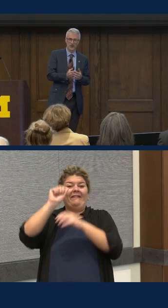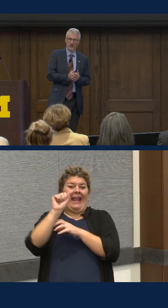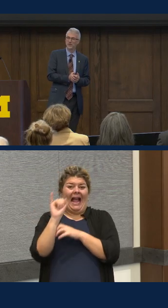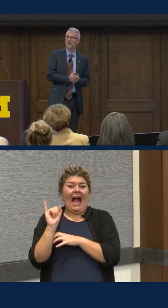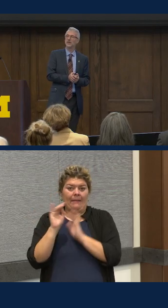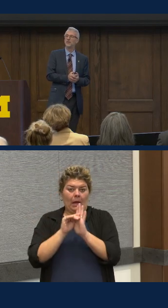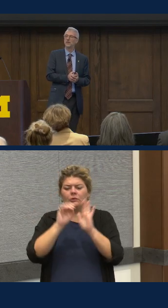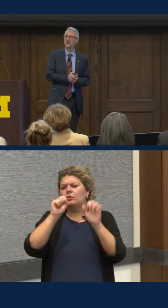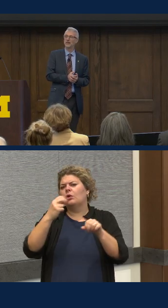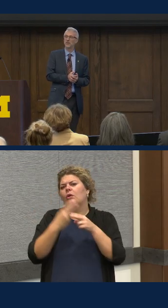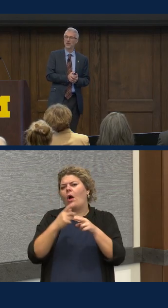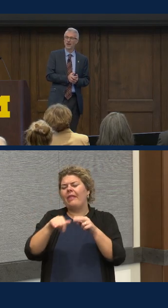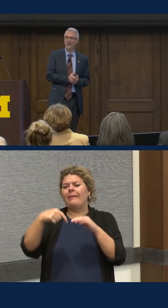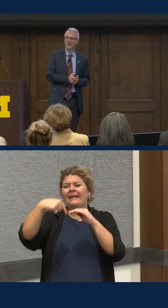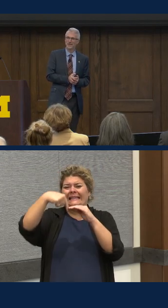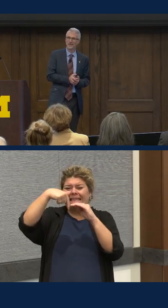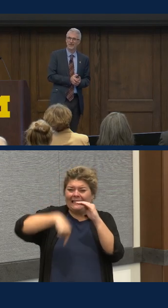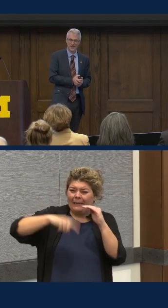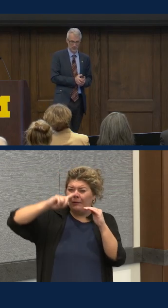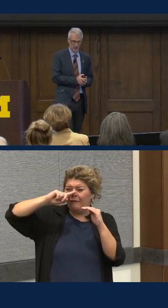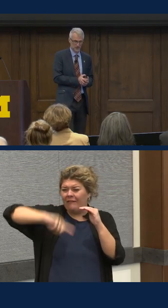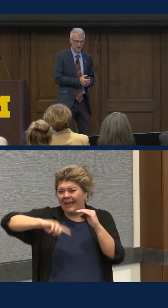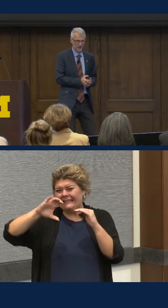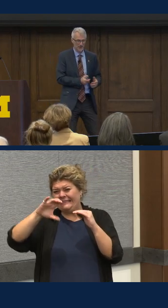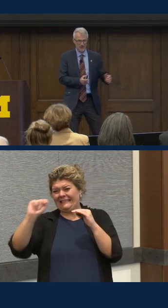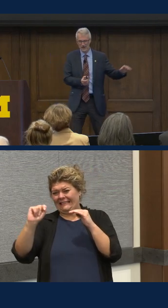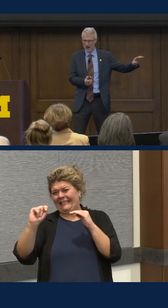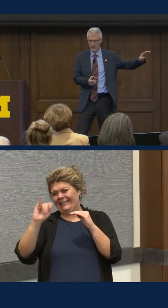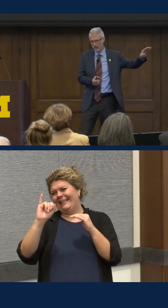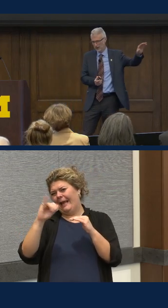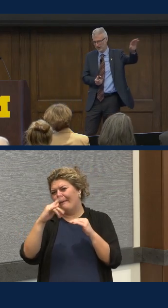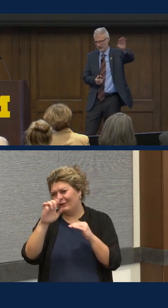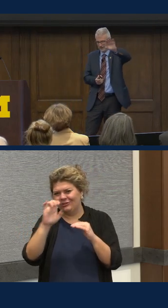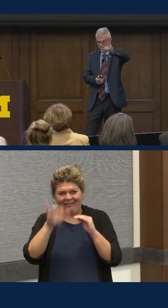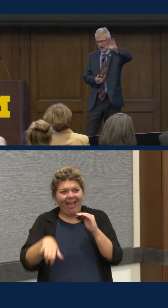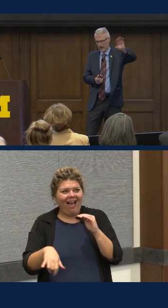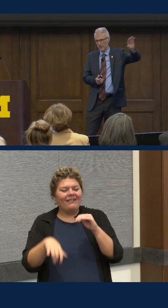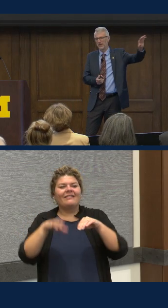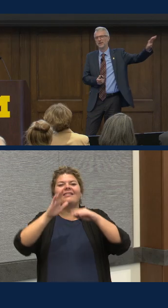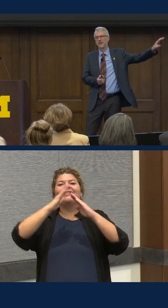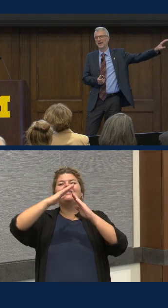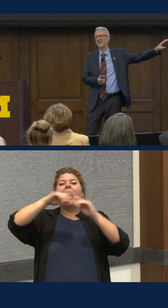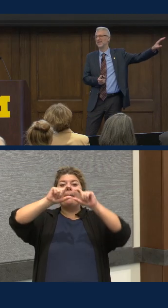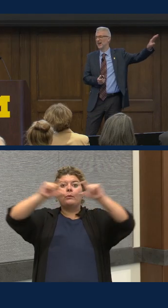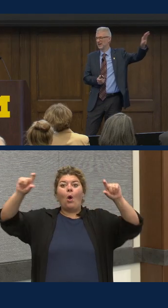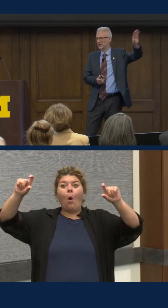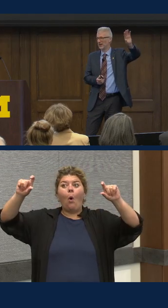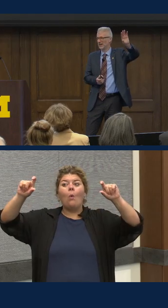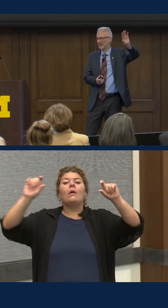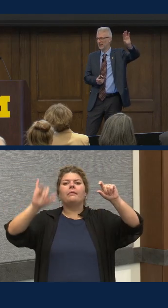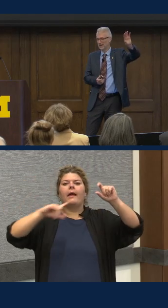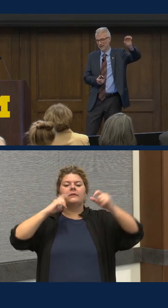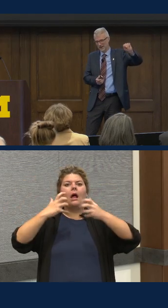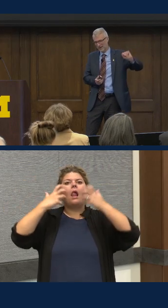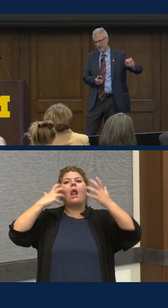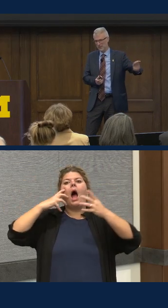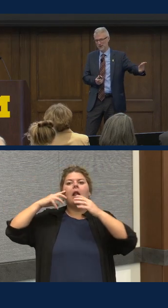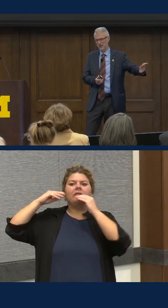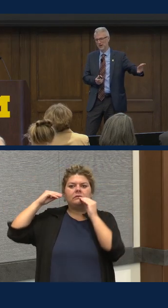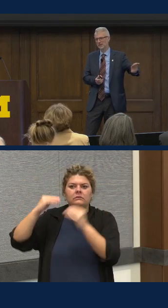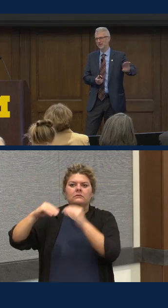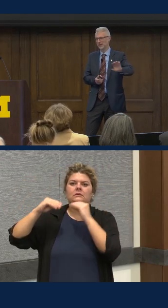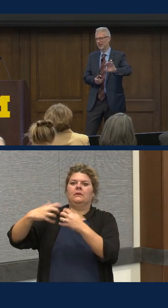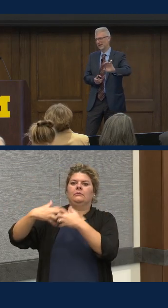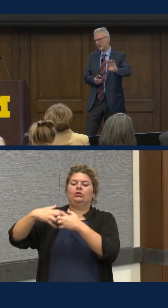all, you could call them deep fake CT images. The top row is a method that takes a lot of training data. The